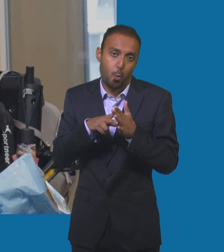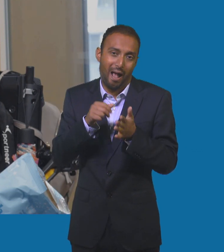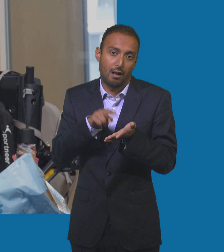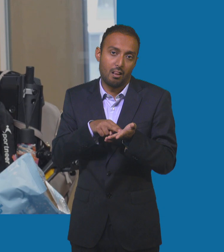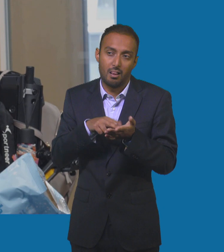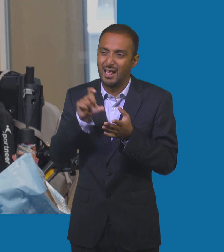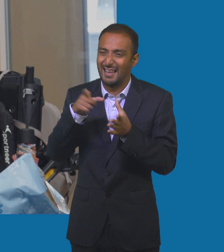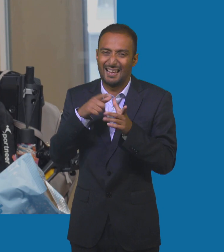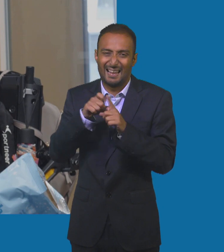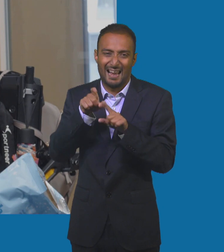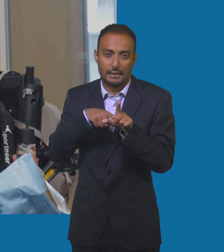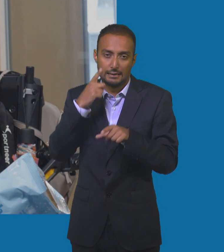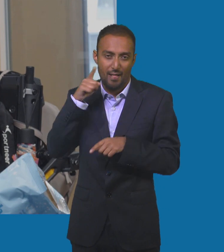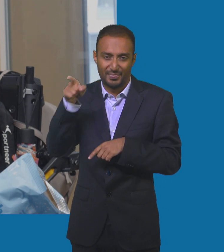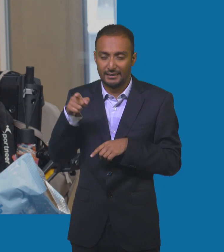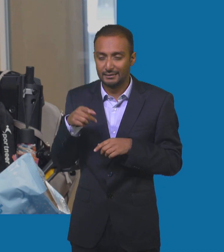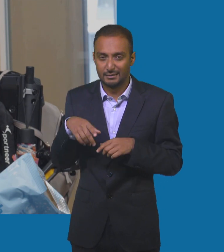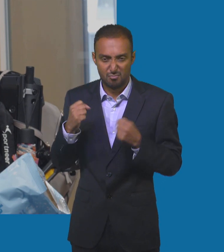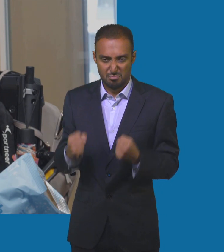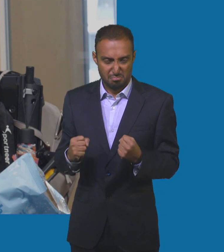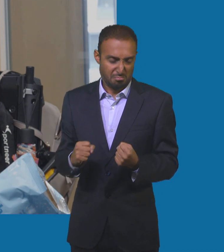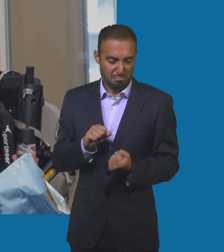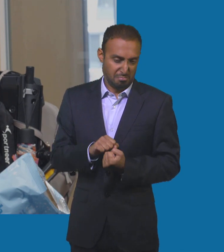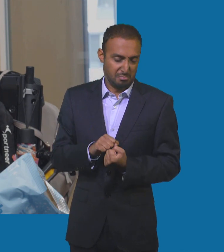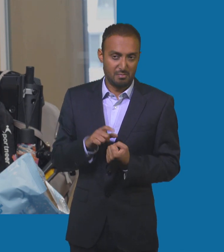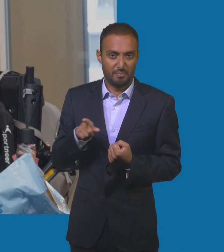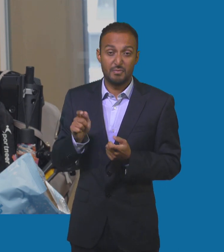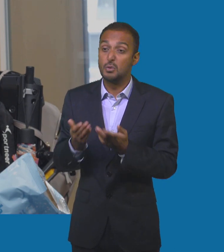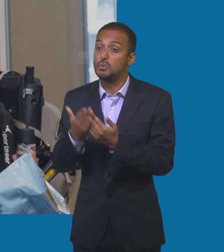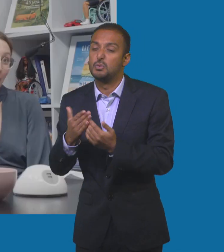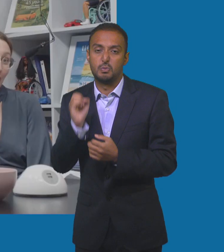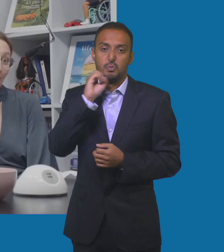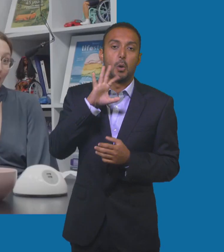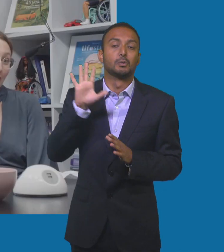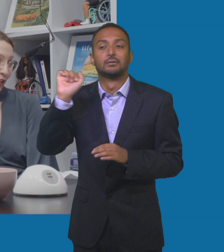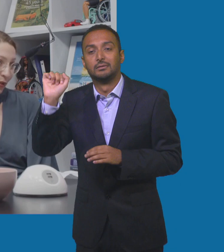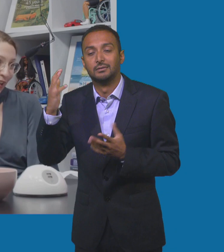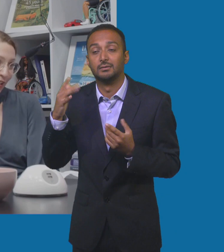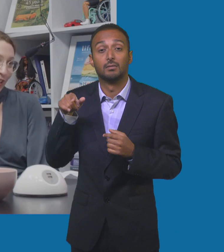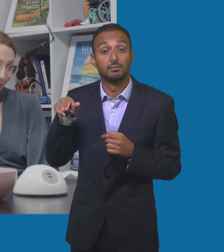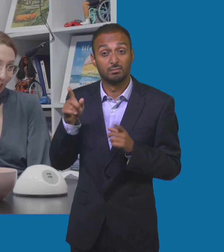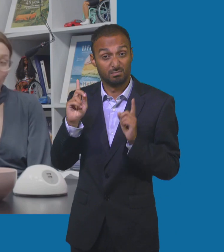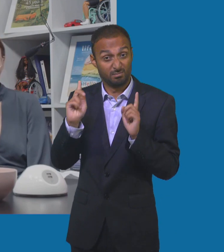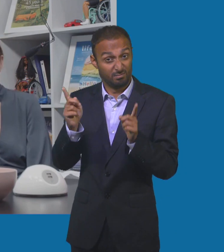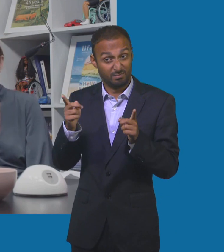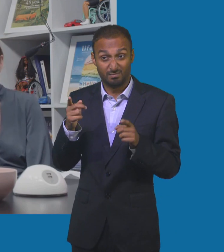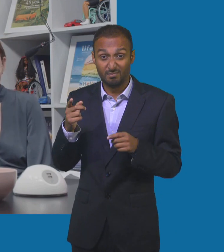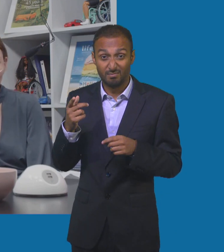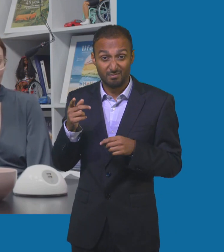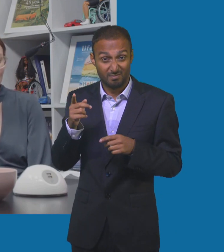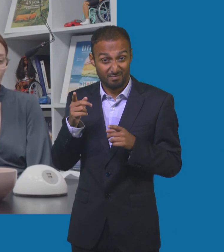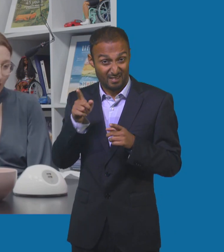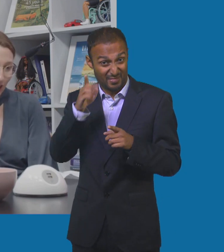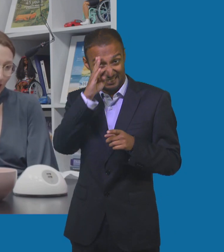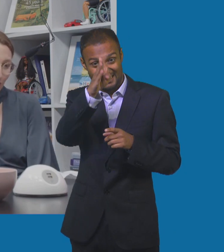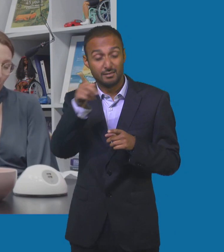yeah. But yeah, is this where we're heading? Is this it? So, in short answer, yes. Yeah. I think the government is committed